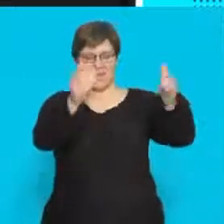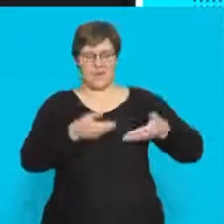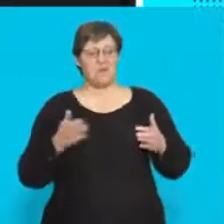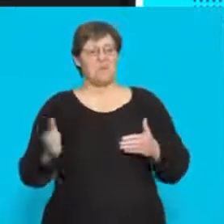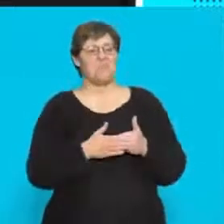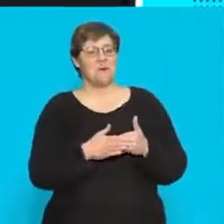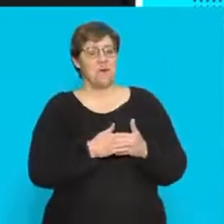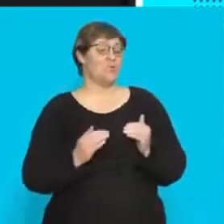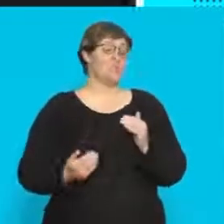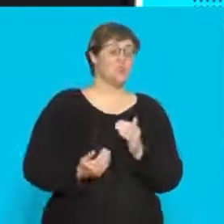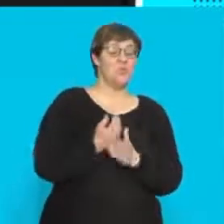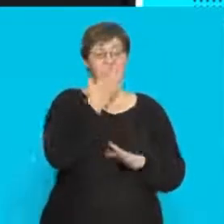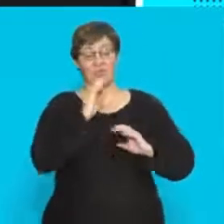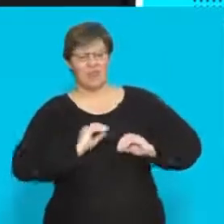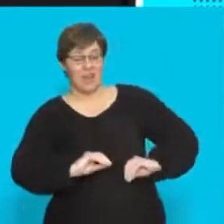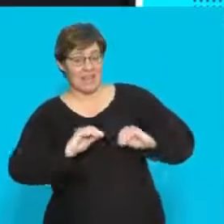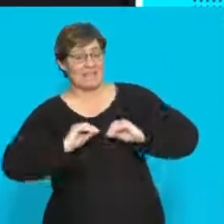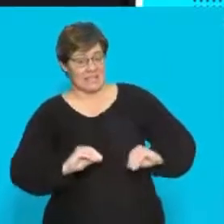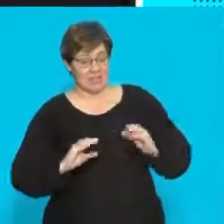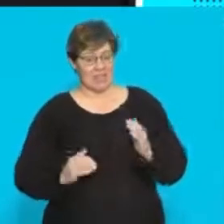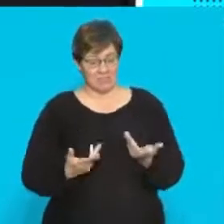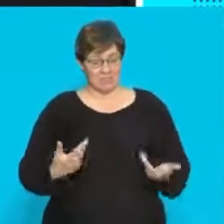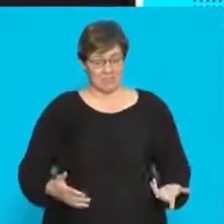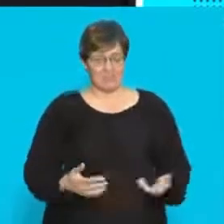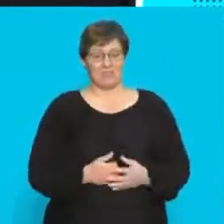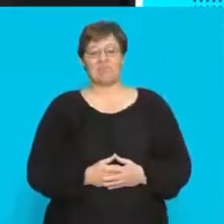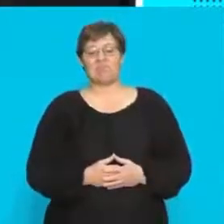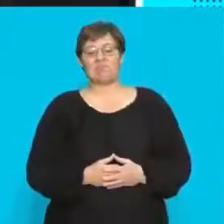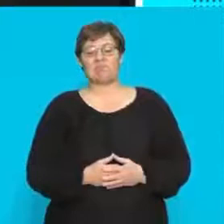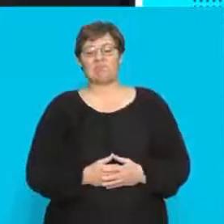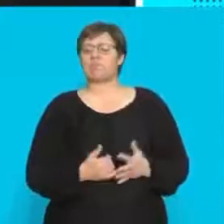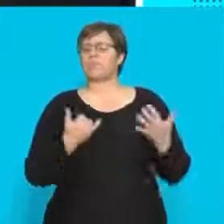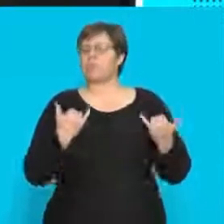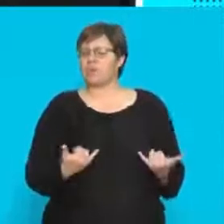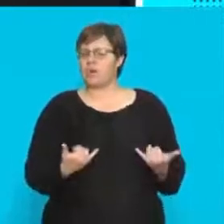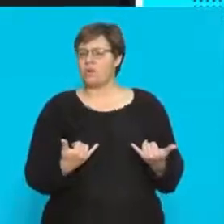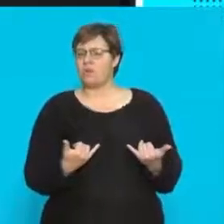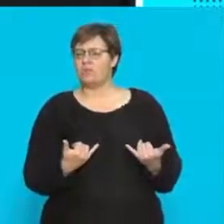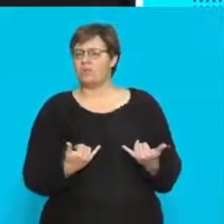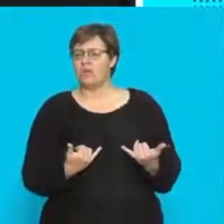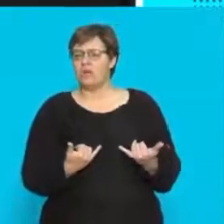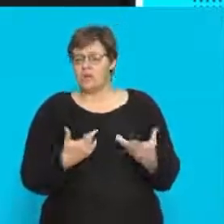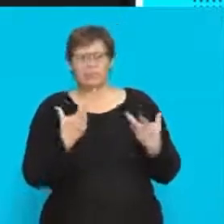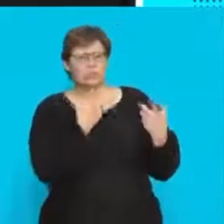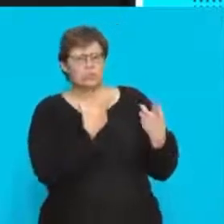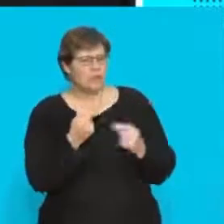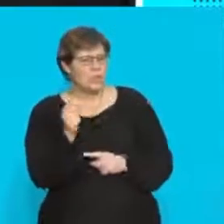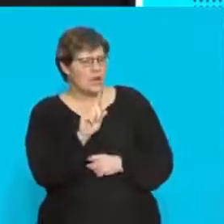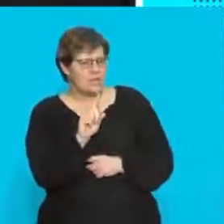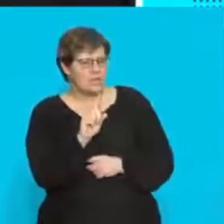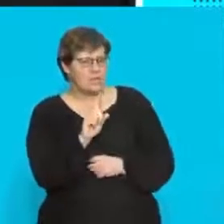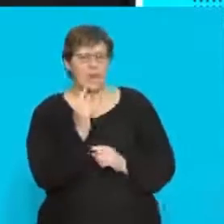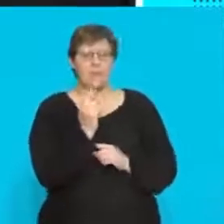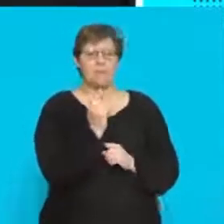Welcome, Life Sciences, to another new exciting life science lesson. We are on the path